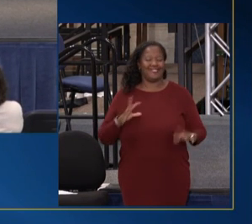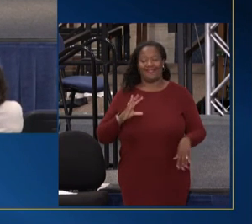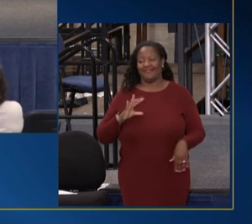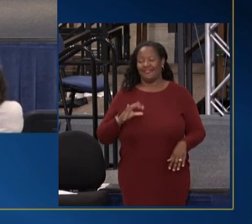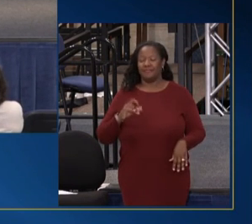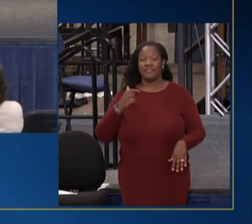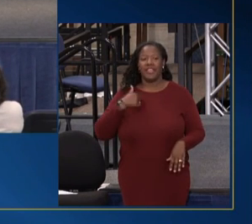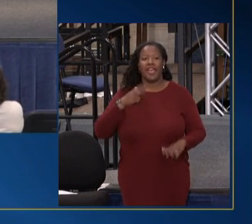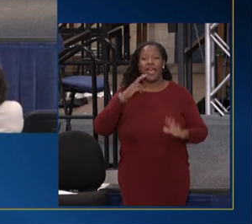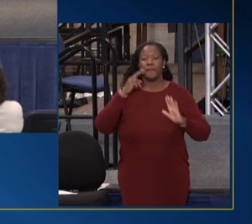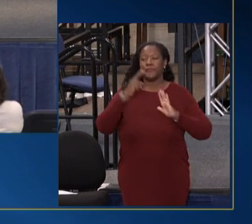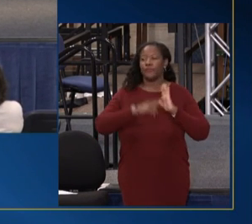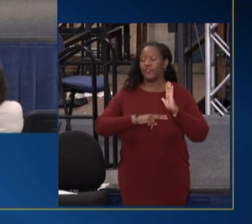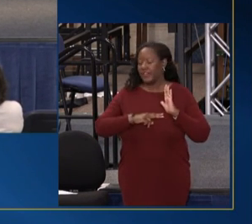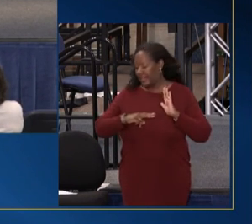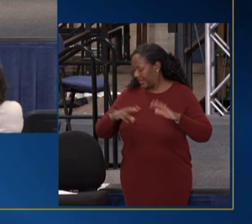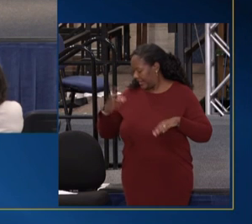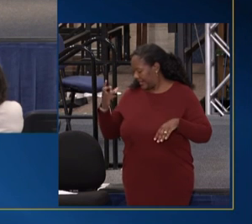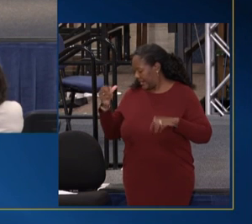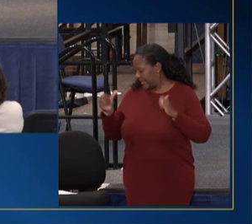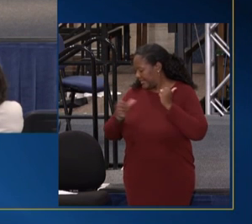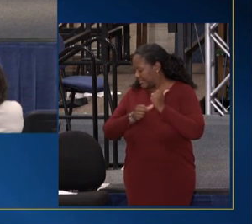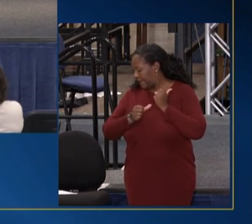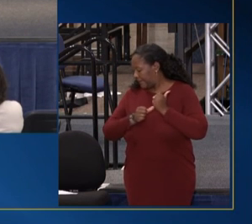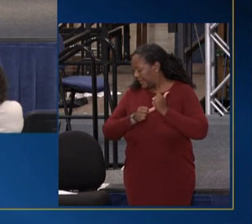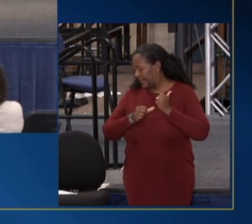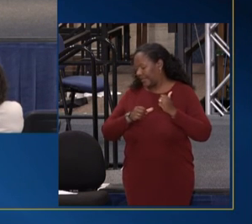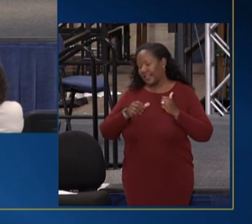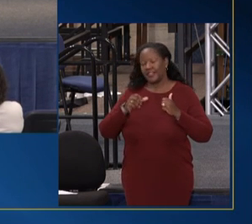Deputy Secretary Palm's bio, but she said, I know who I am.